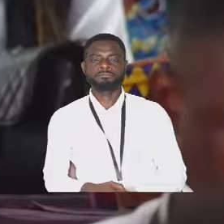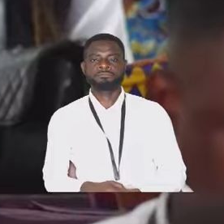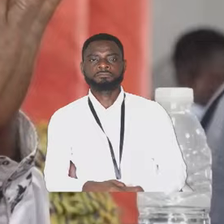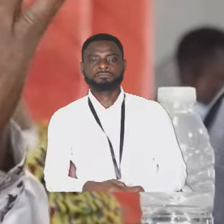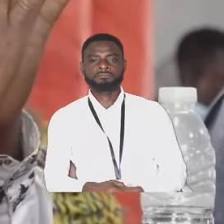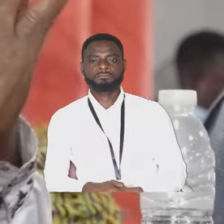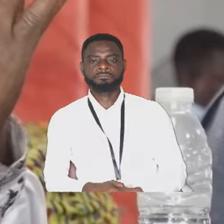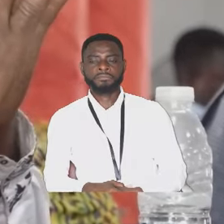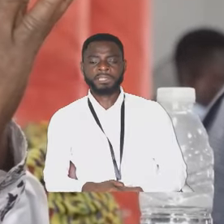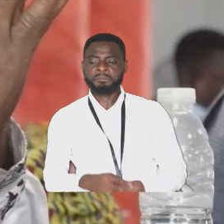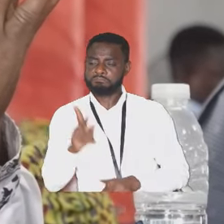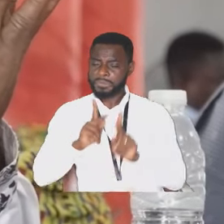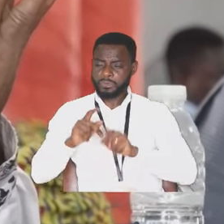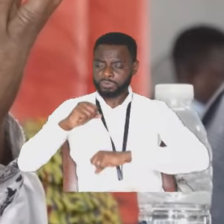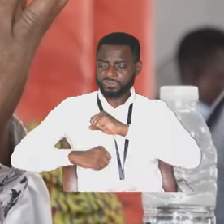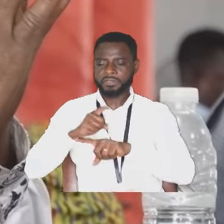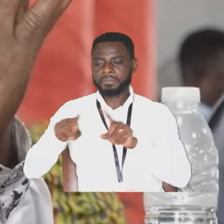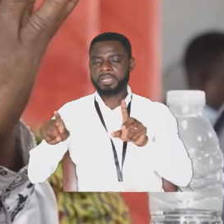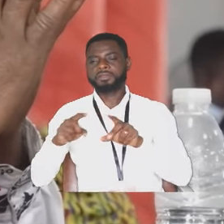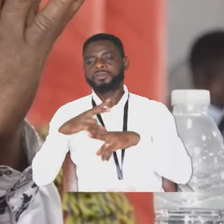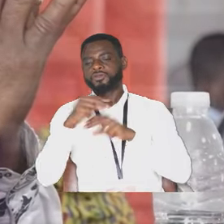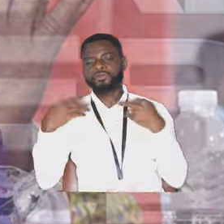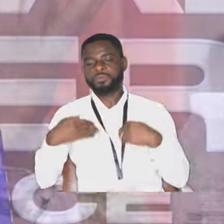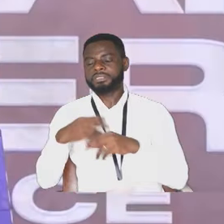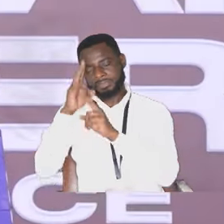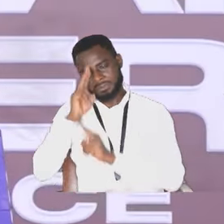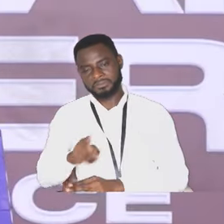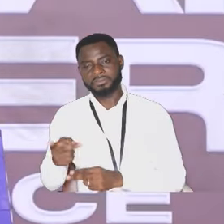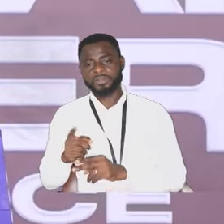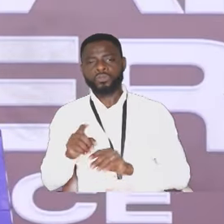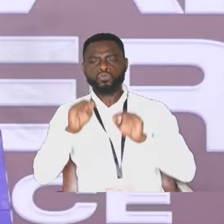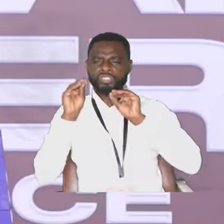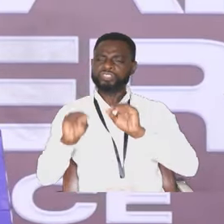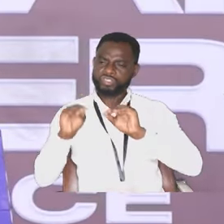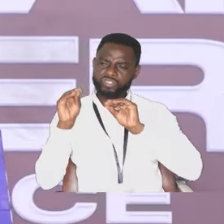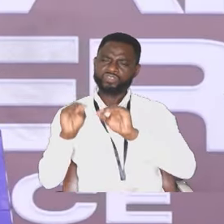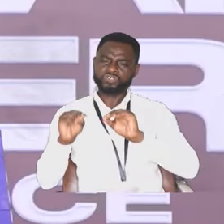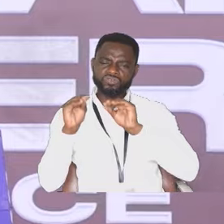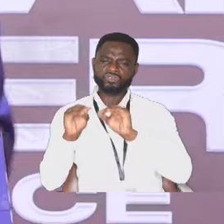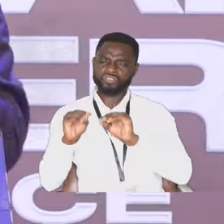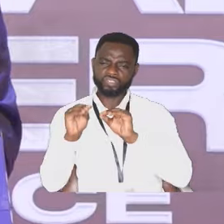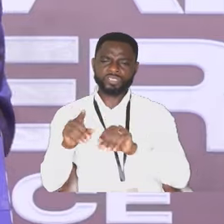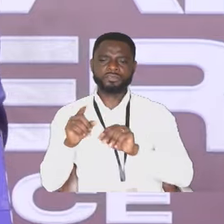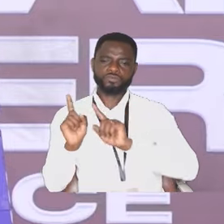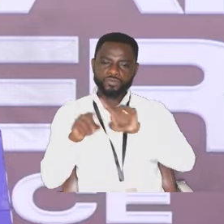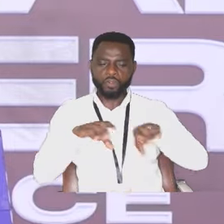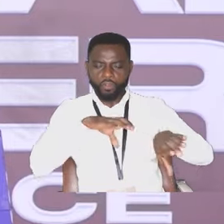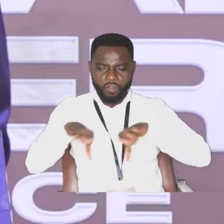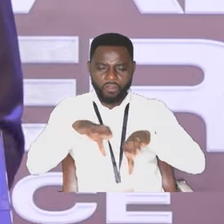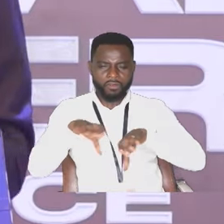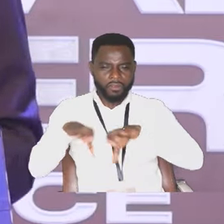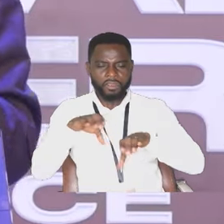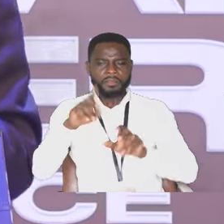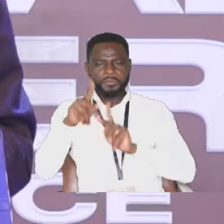Nobody is honoring them. We will teach all these things, he will go and implement it, and then they will come and pin him. And then he will stand, they will pin him, he will